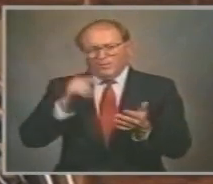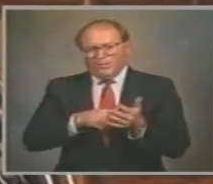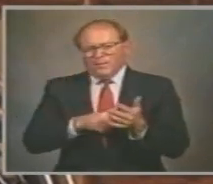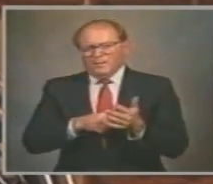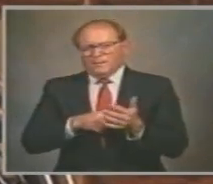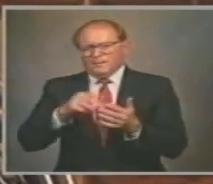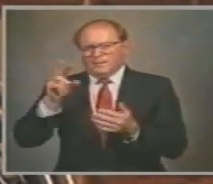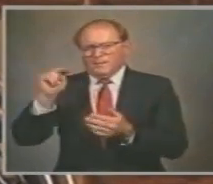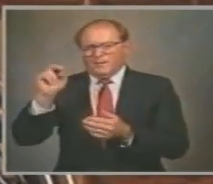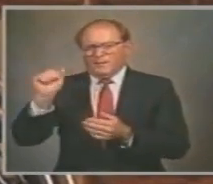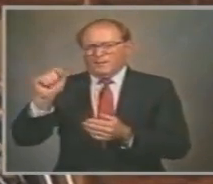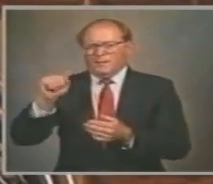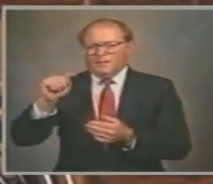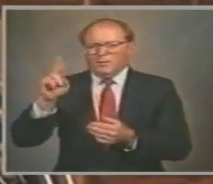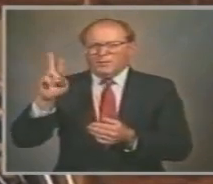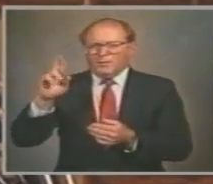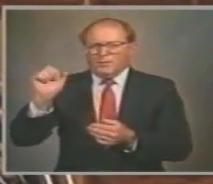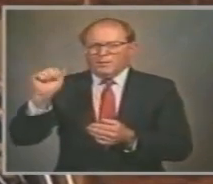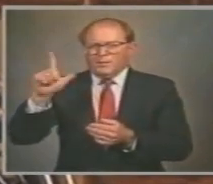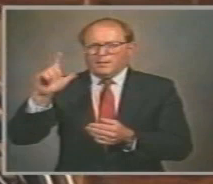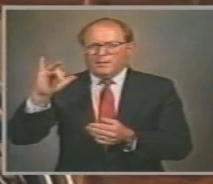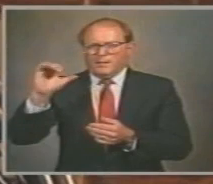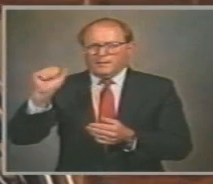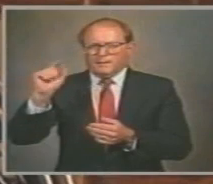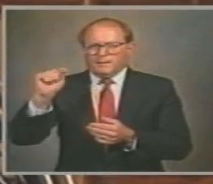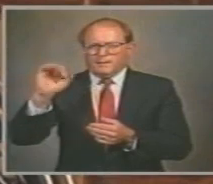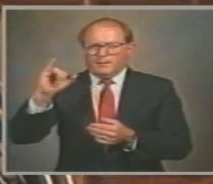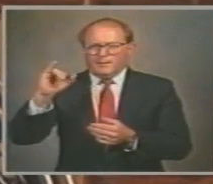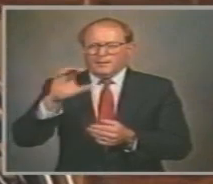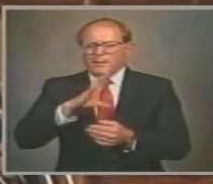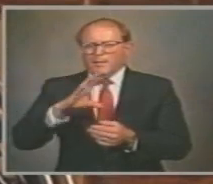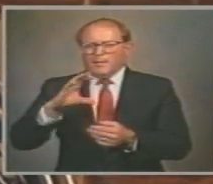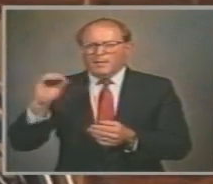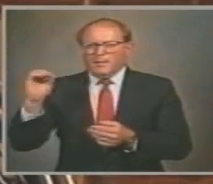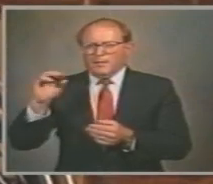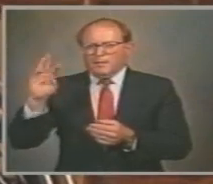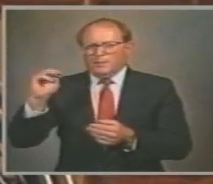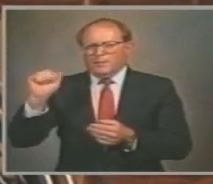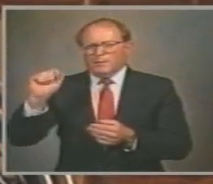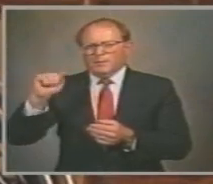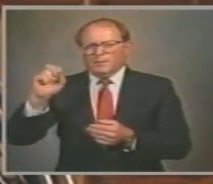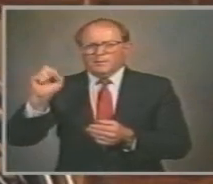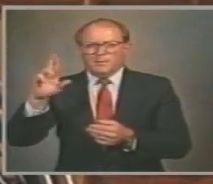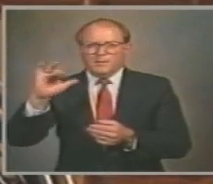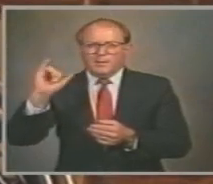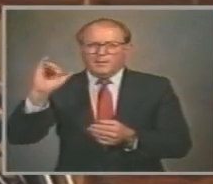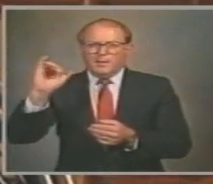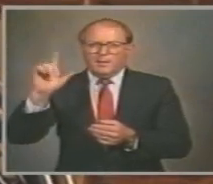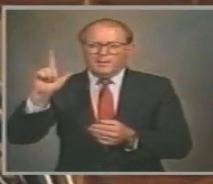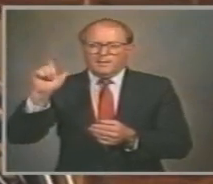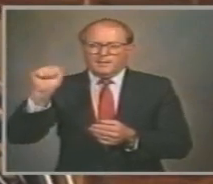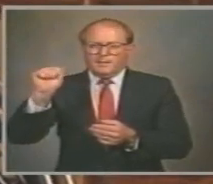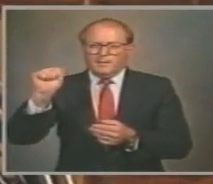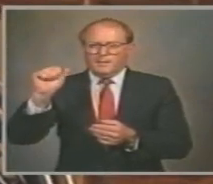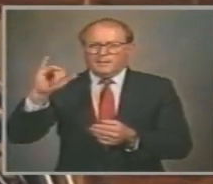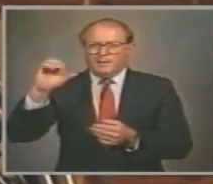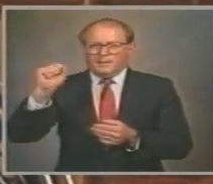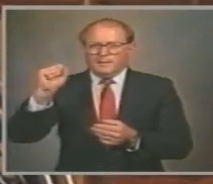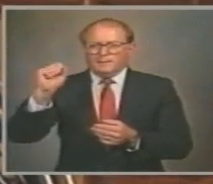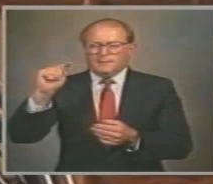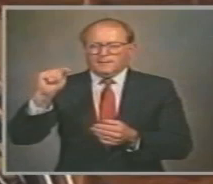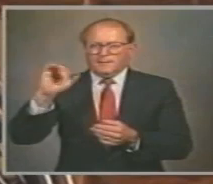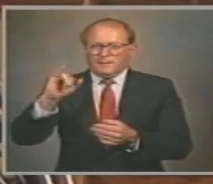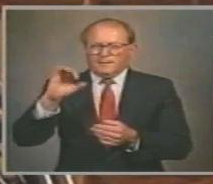this naturalistic, materialistic public mind, which we've developed in this century in our public education system and through the entertainment and information media,